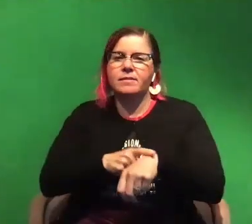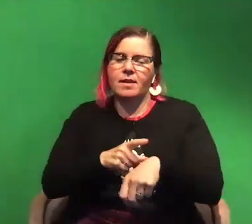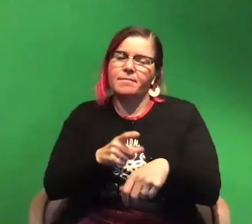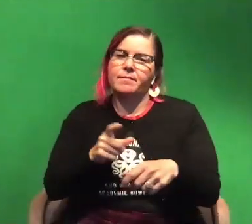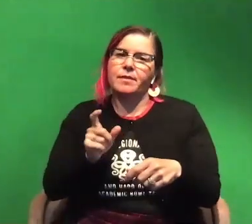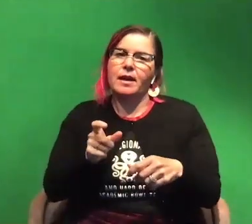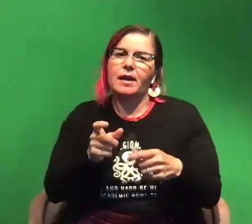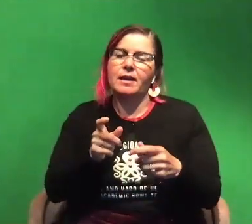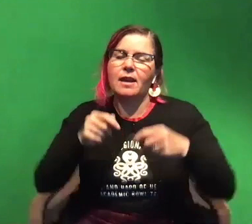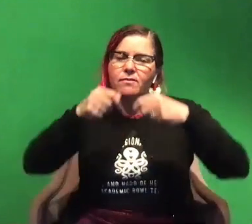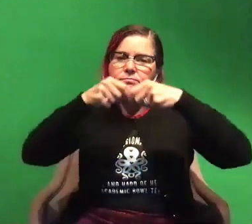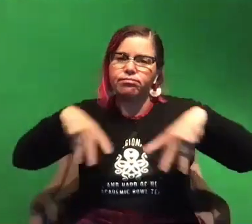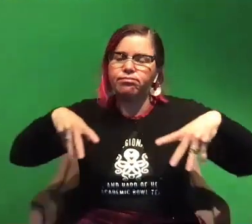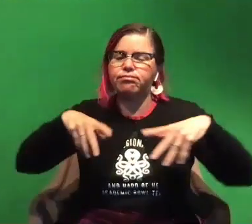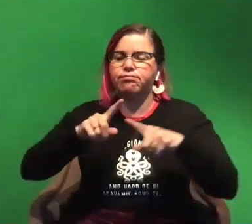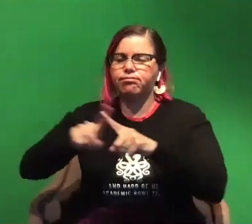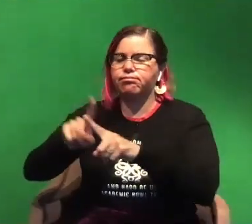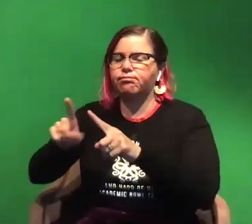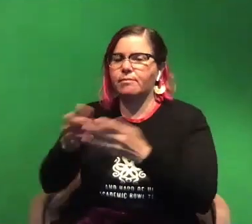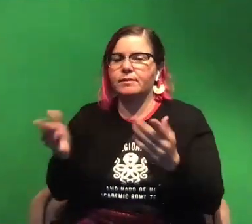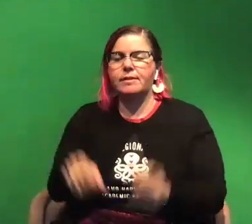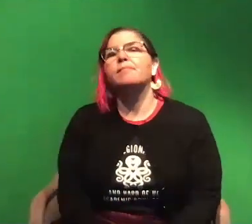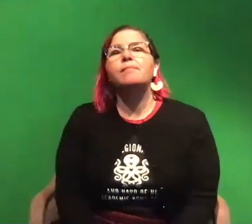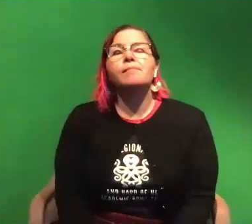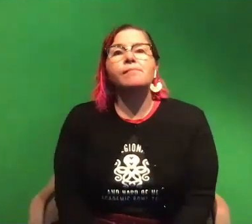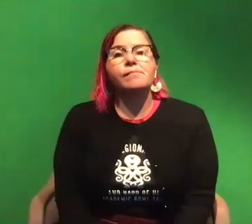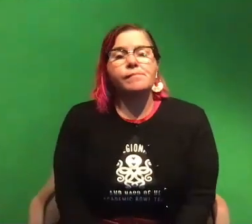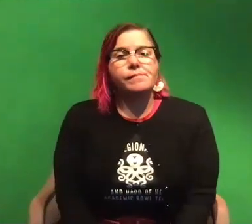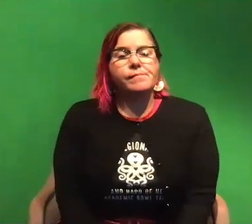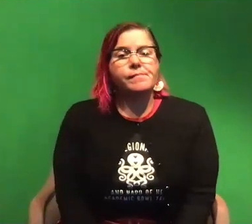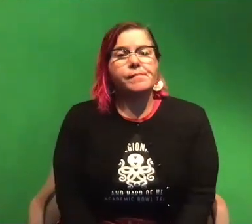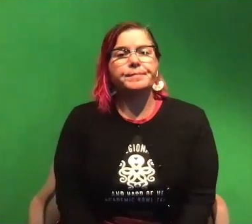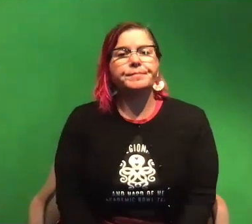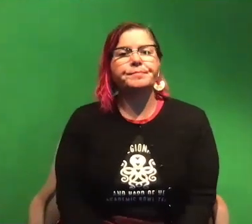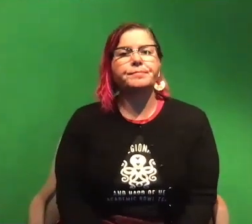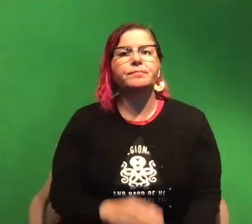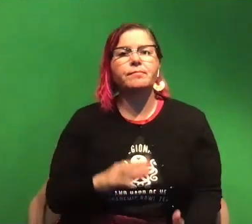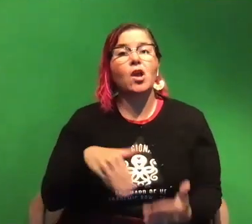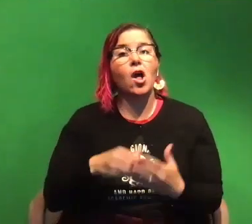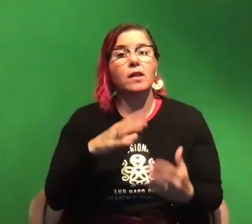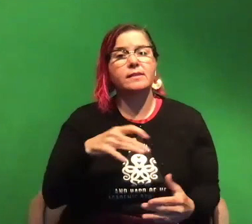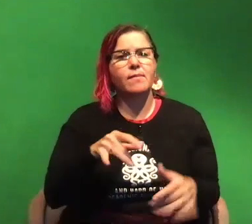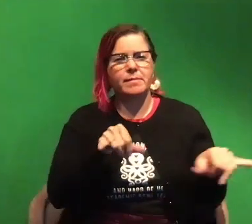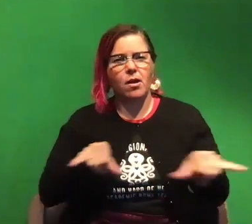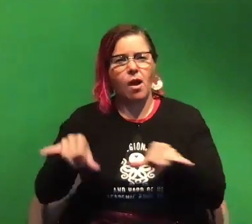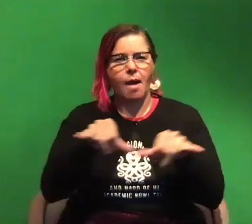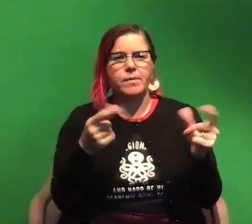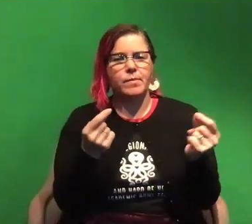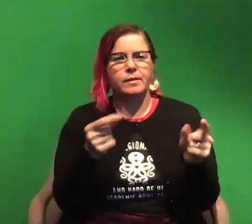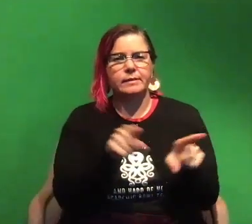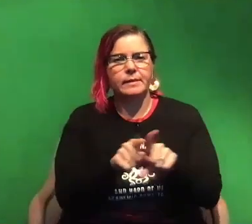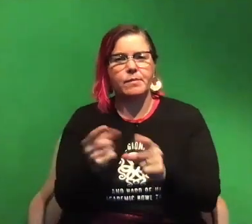kind of branch out and do all of those things. But what do all cephalopods have in common?